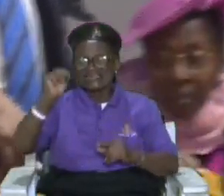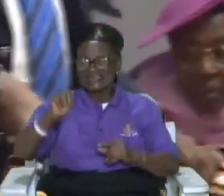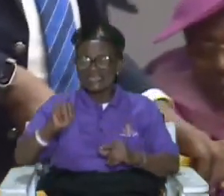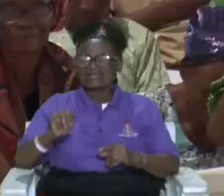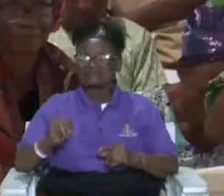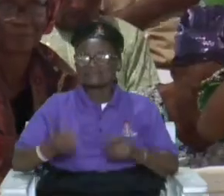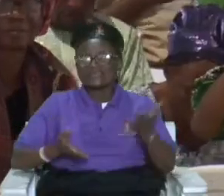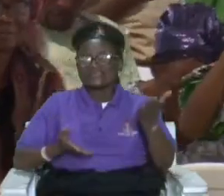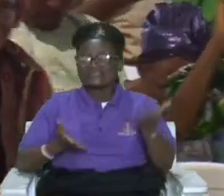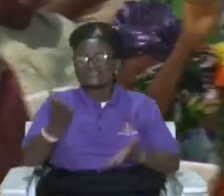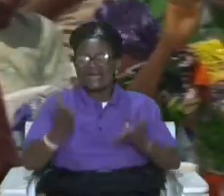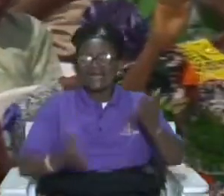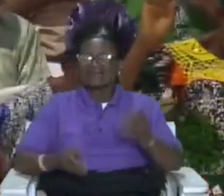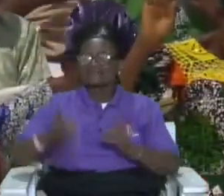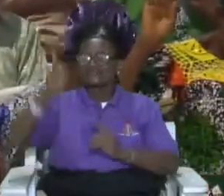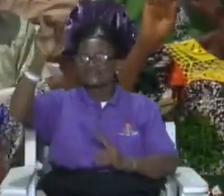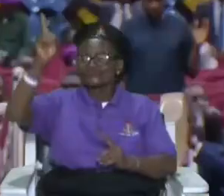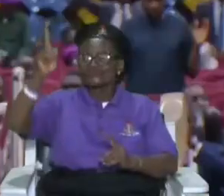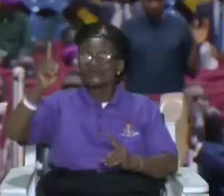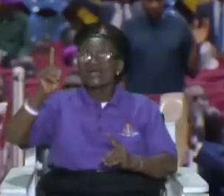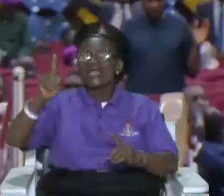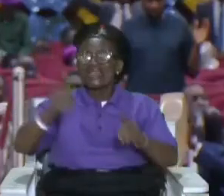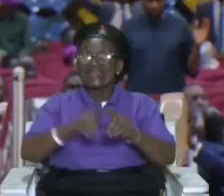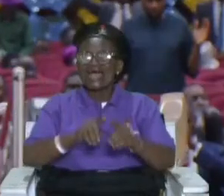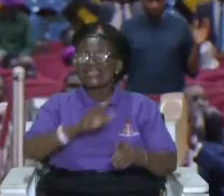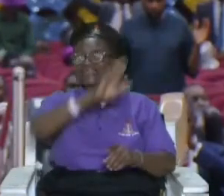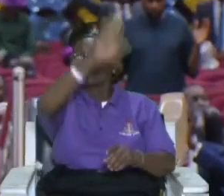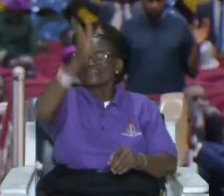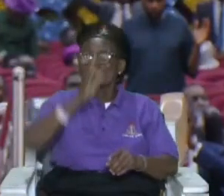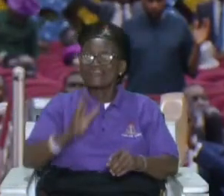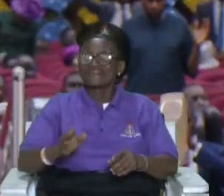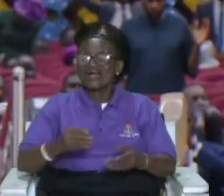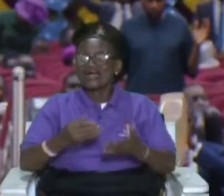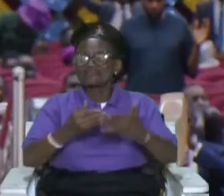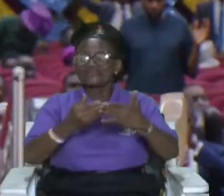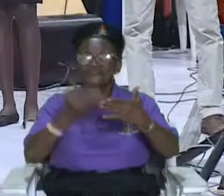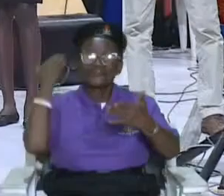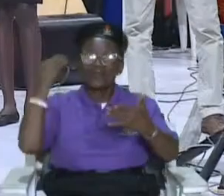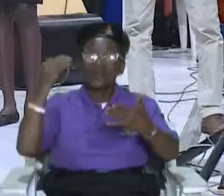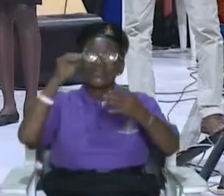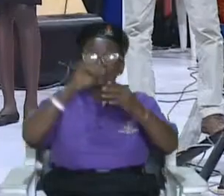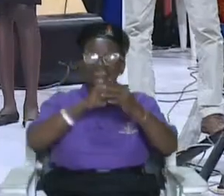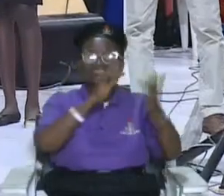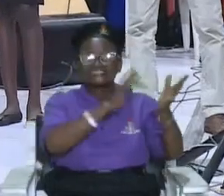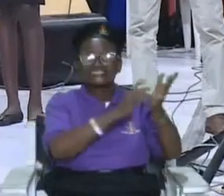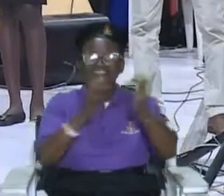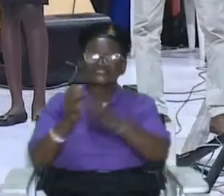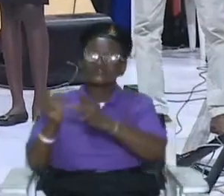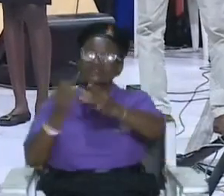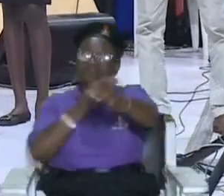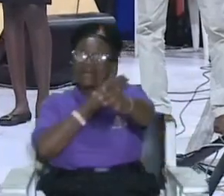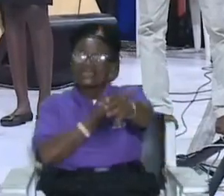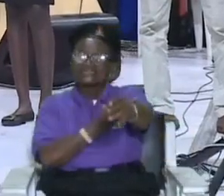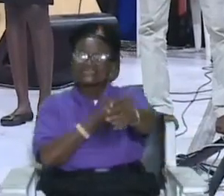never before. In Jesus' mighty name, we have prayed.